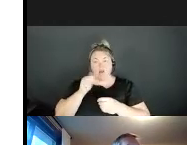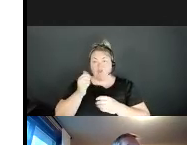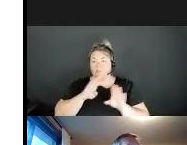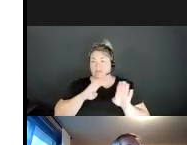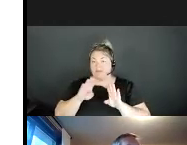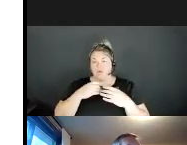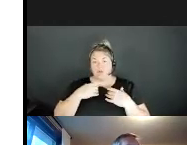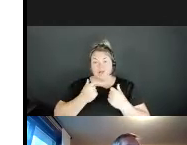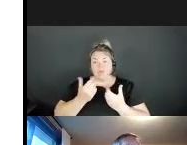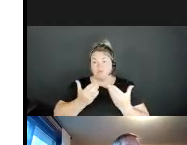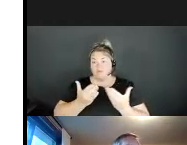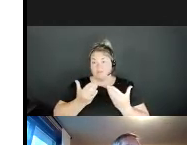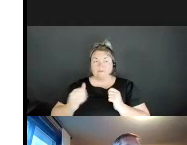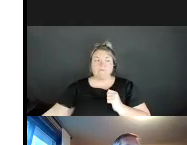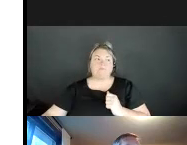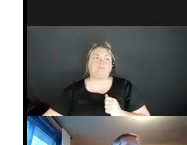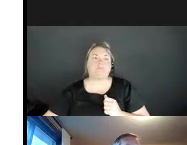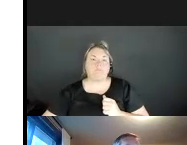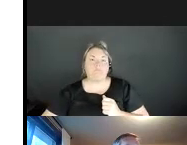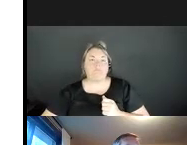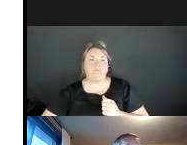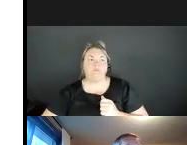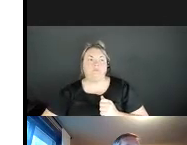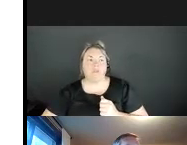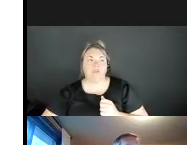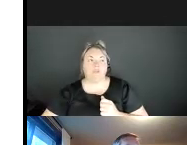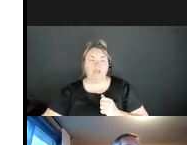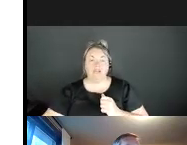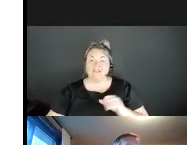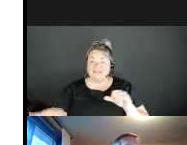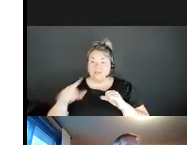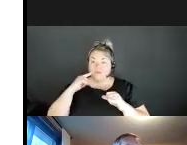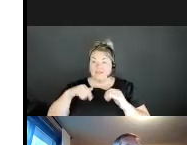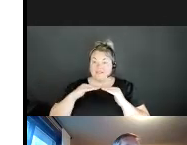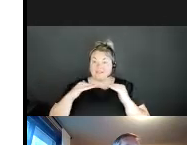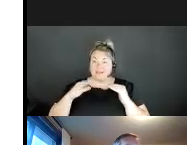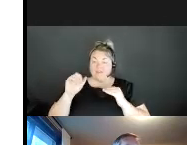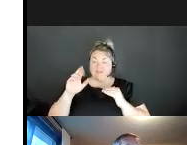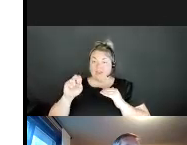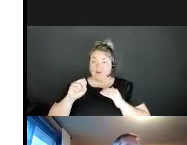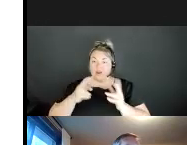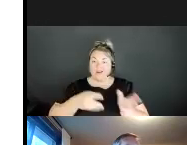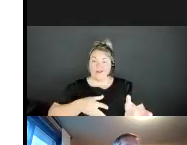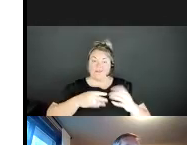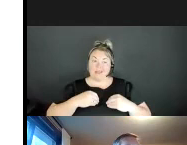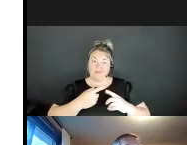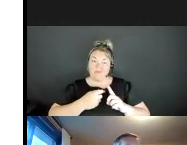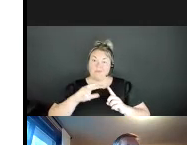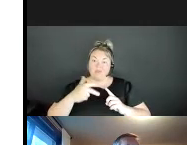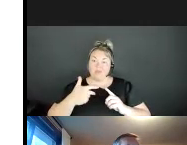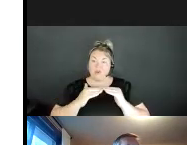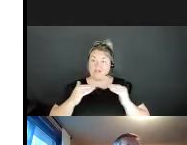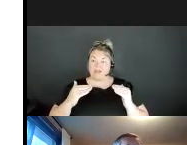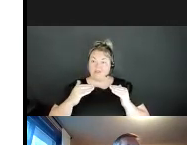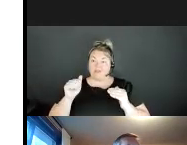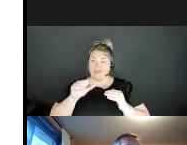health services. The standards for this level of care are adapted directly from the 3rd edition of the ASAM criteria.